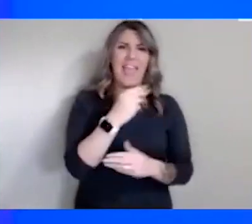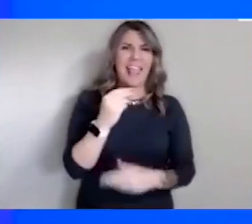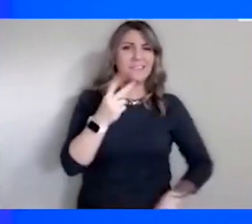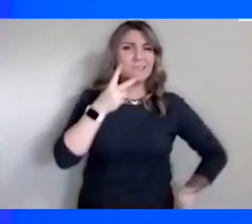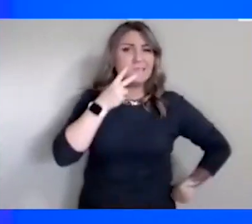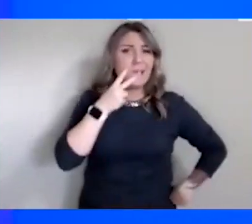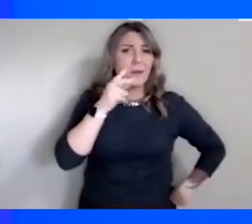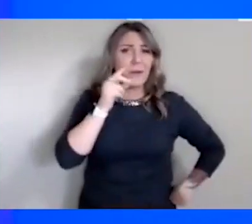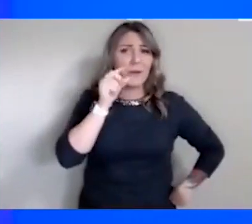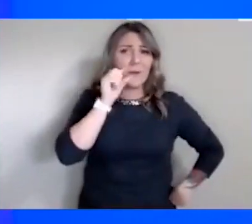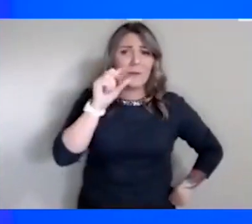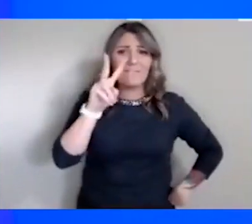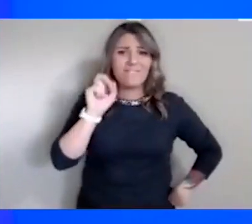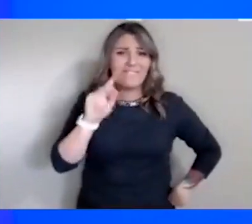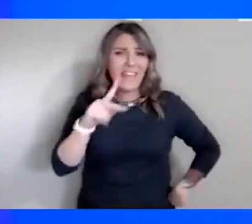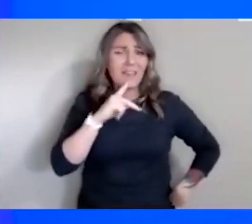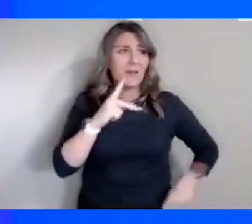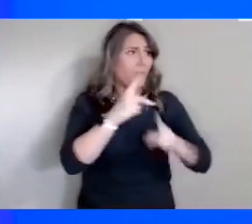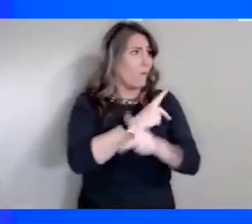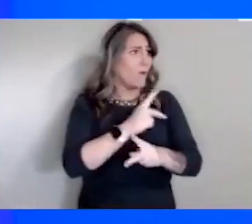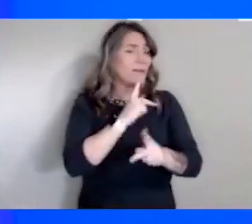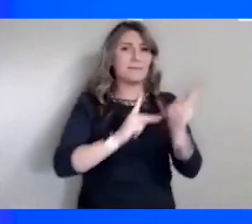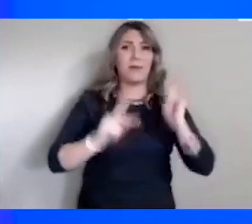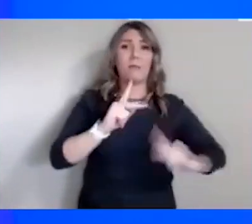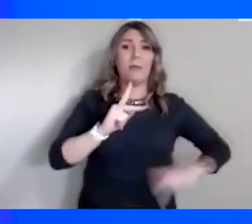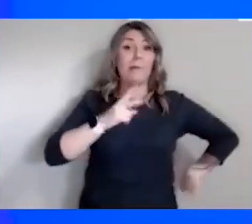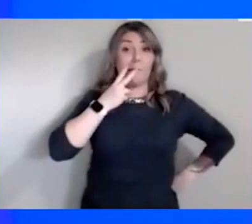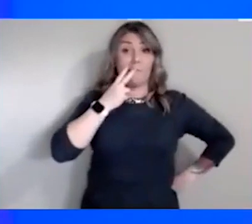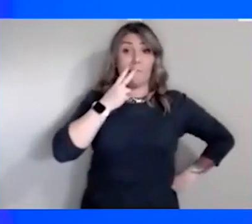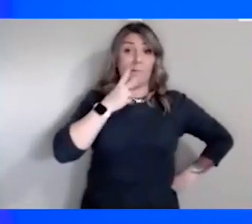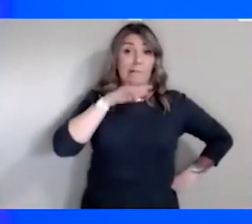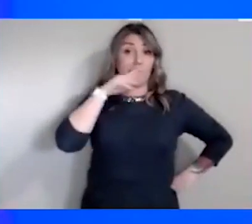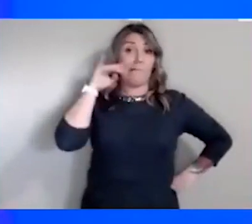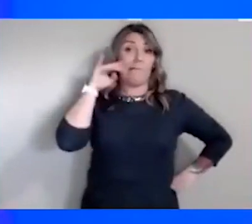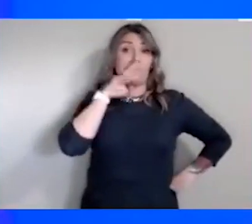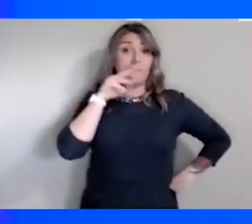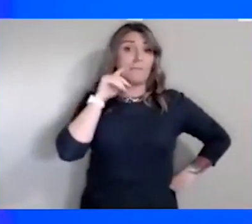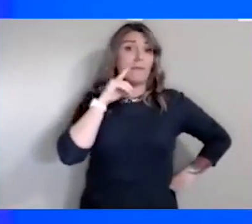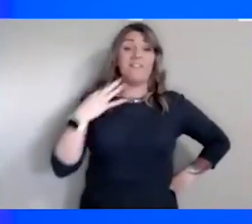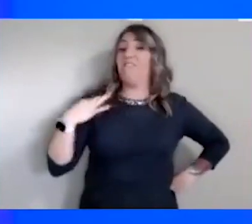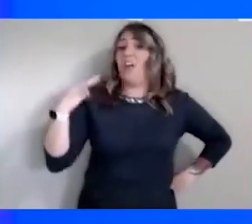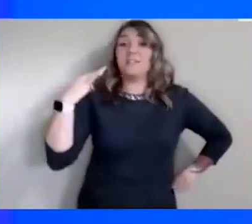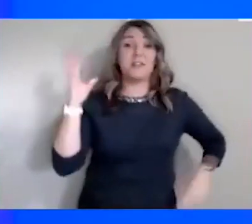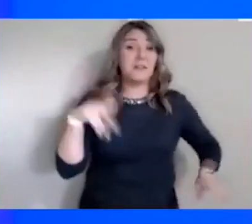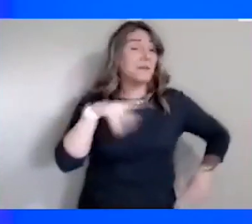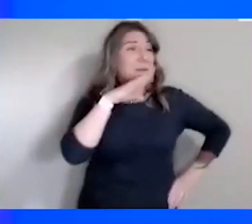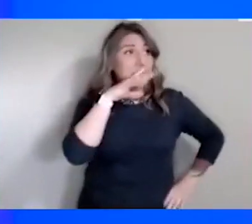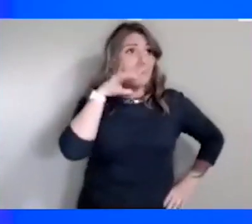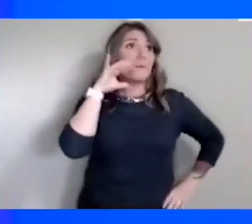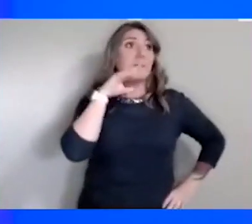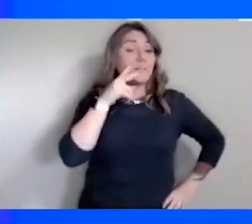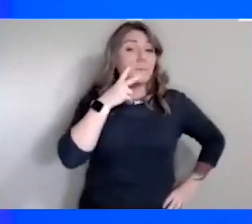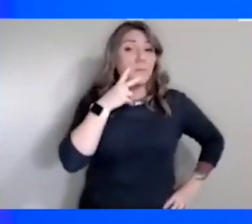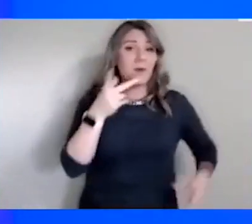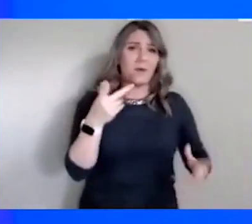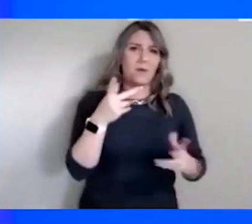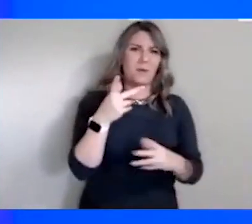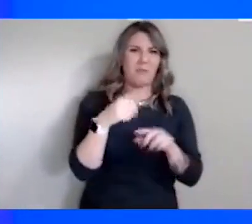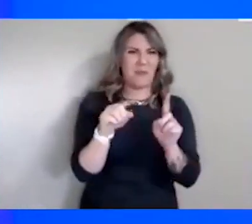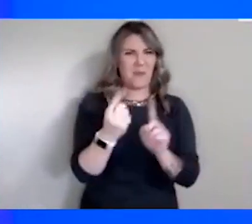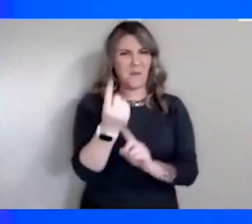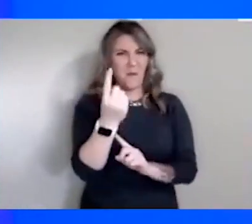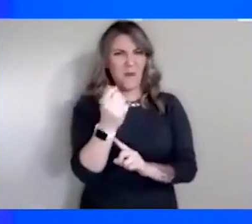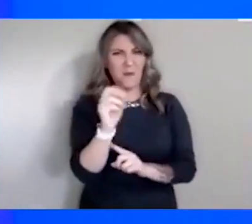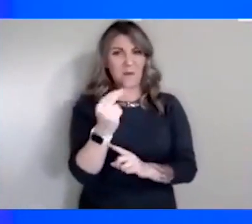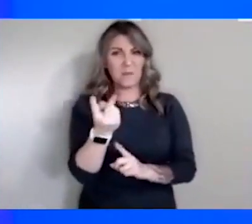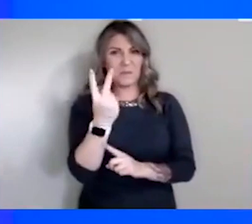worse components, and people are putting those actively in their body, volunteering to do that, but yet 1 or 2 doses of a shot with very